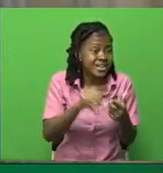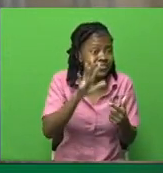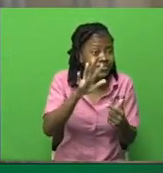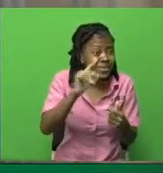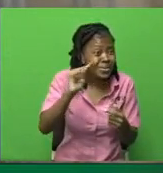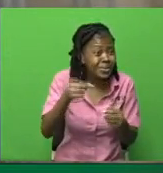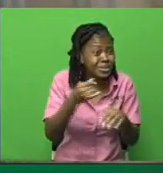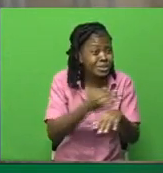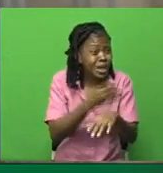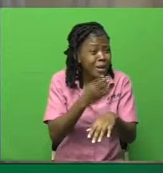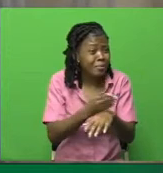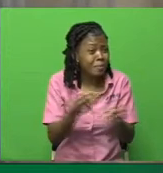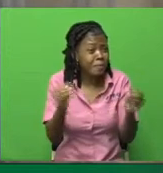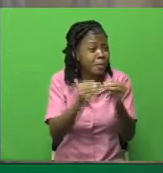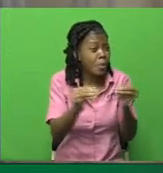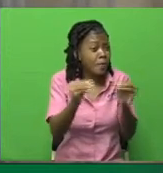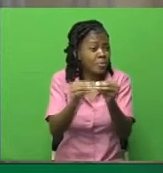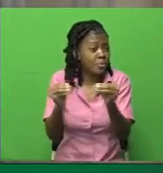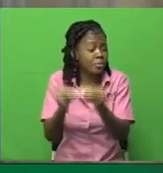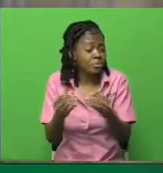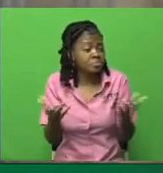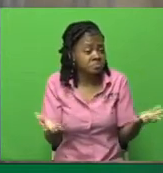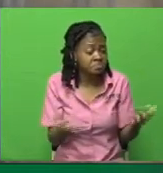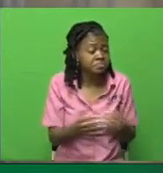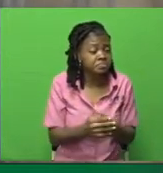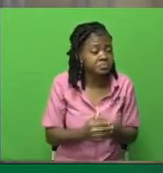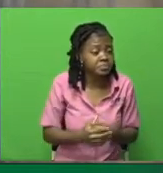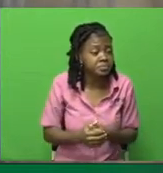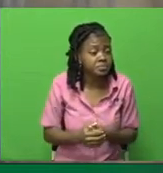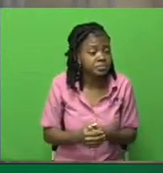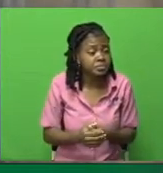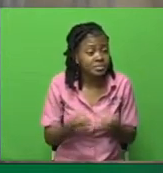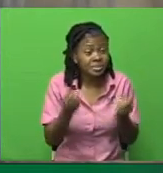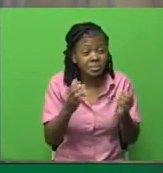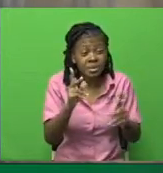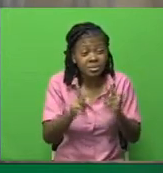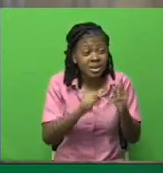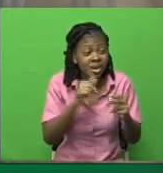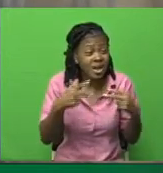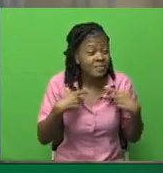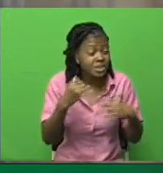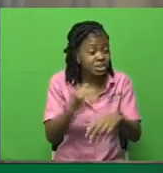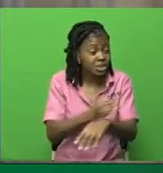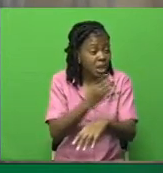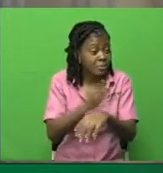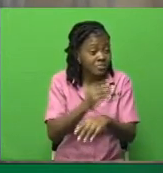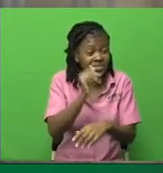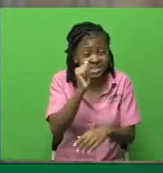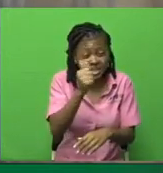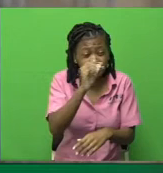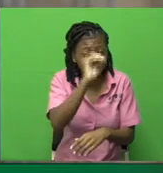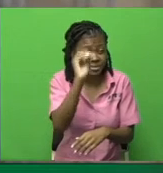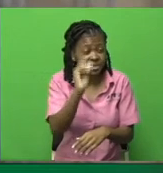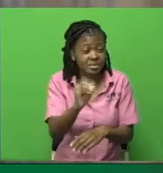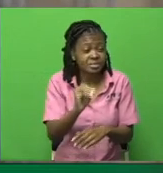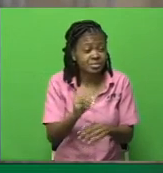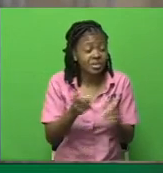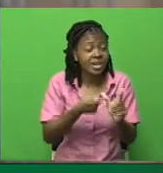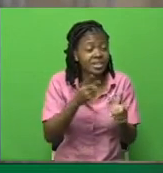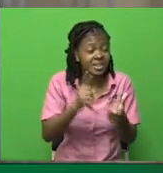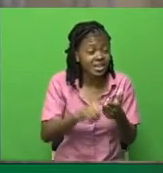jobs we brought the unemployment rate from the 10 we had met down to three percent that was the work we